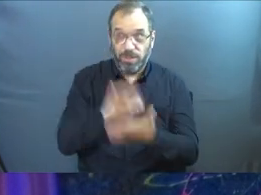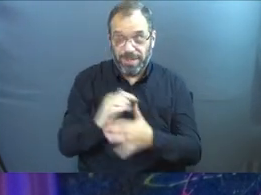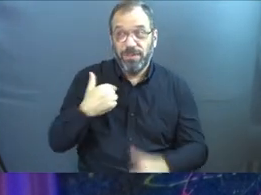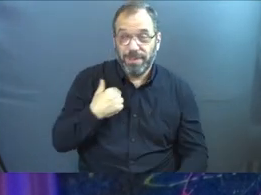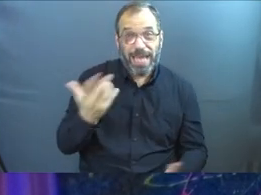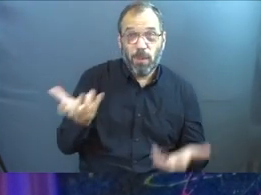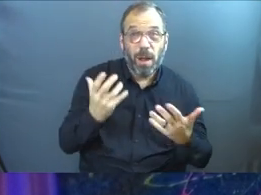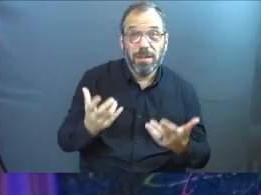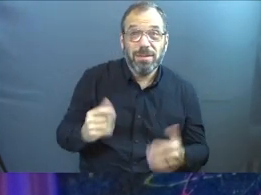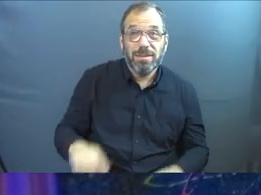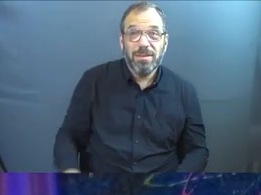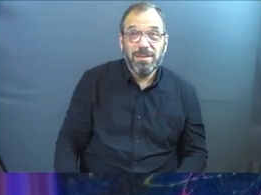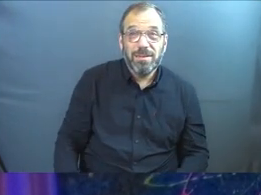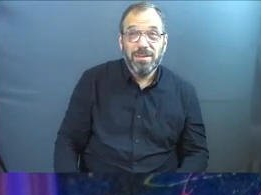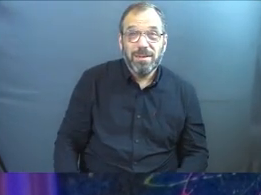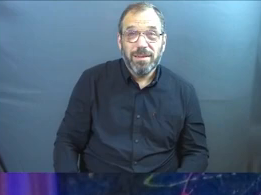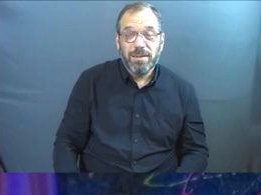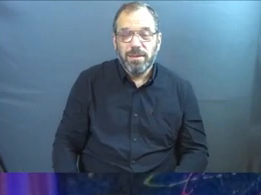in me.